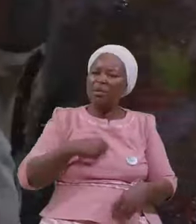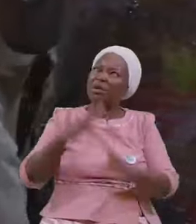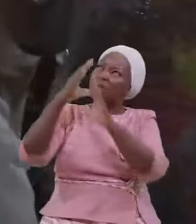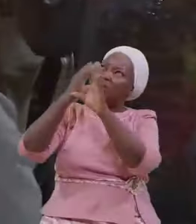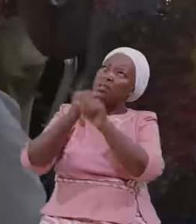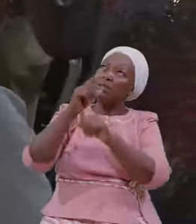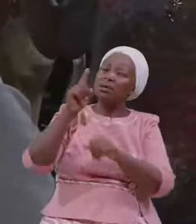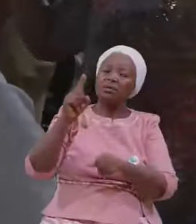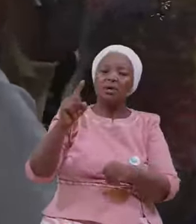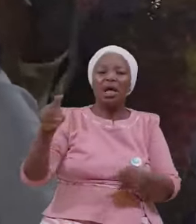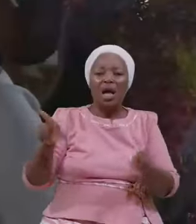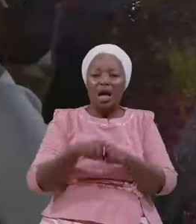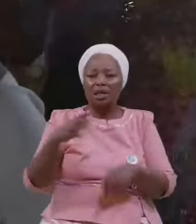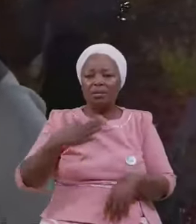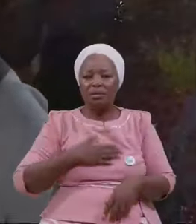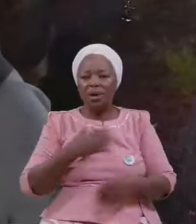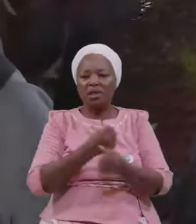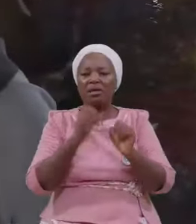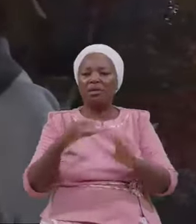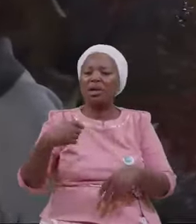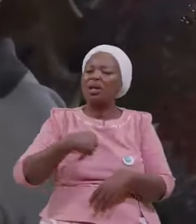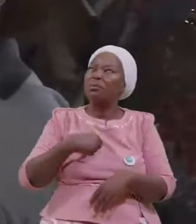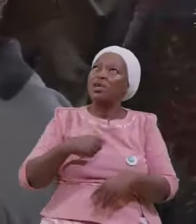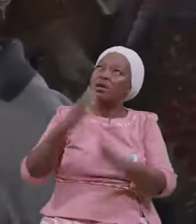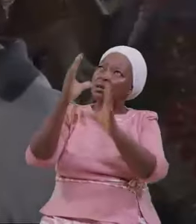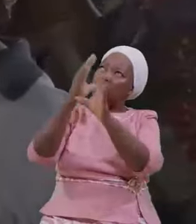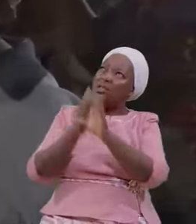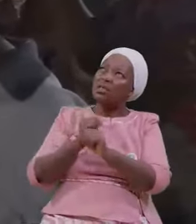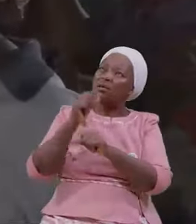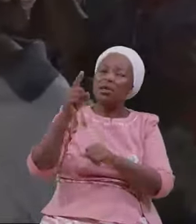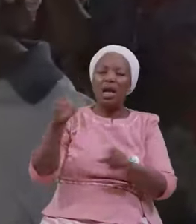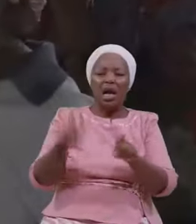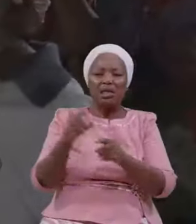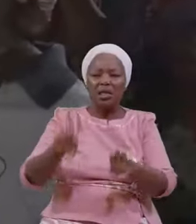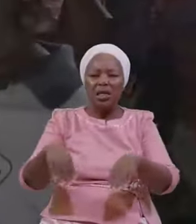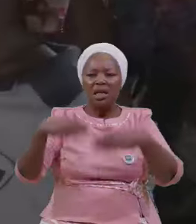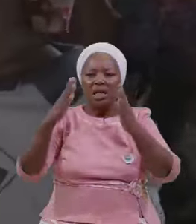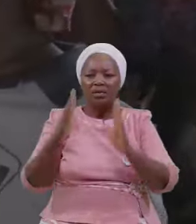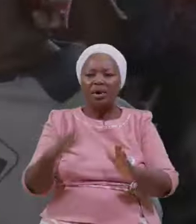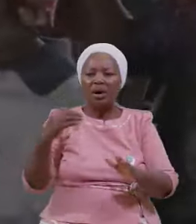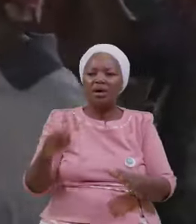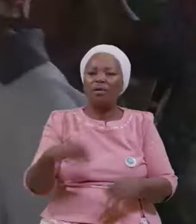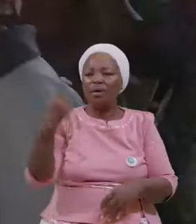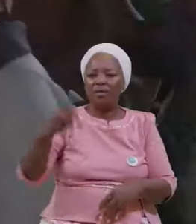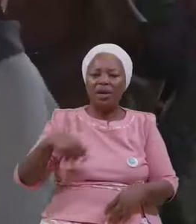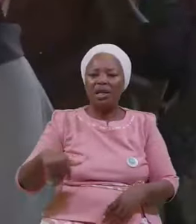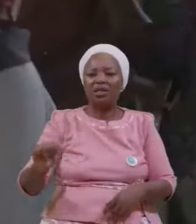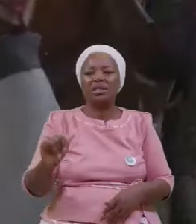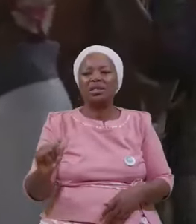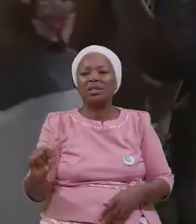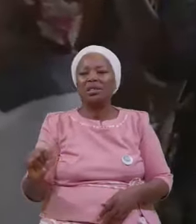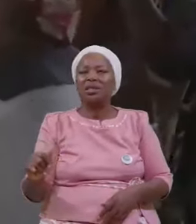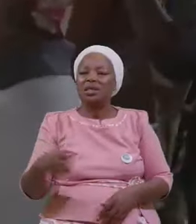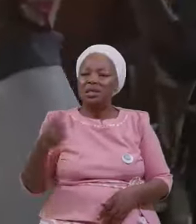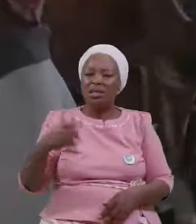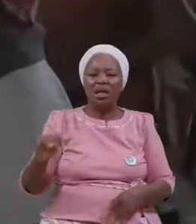my Savior. I receive him as the giver of everlasting eternal life.